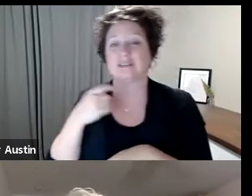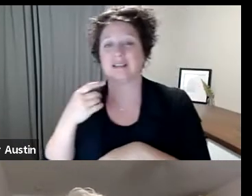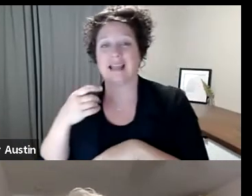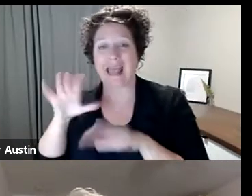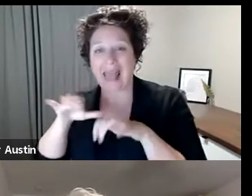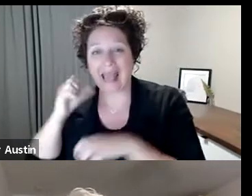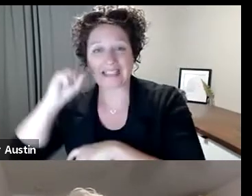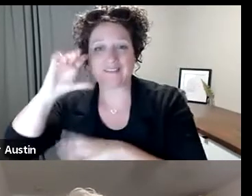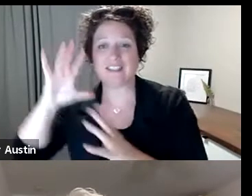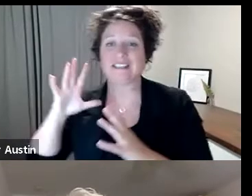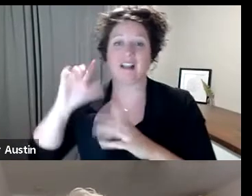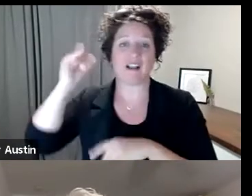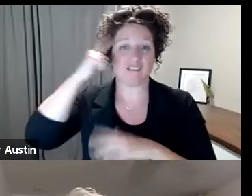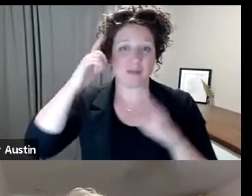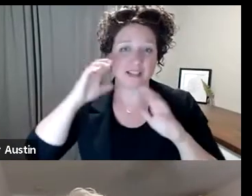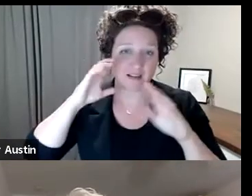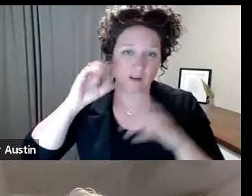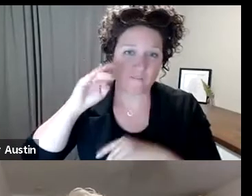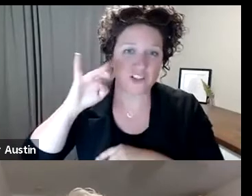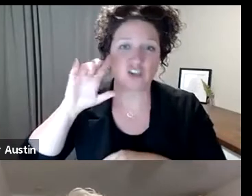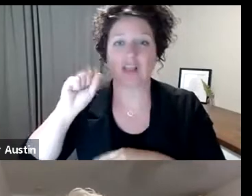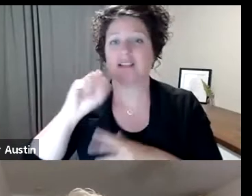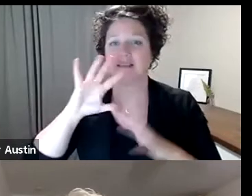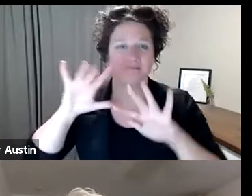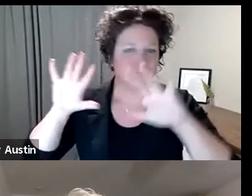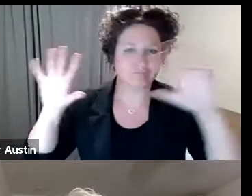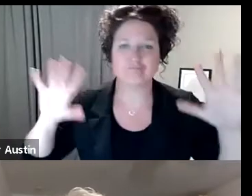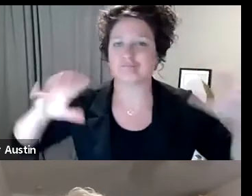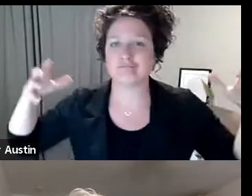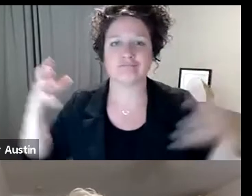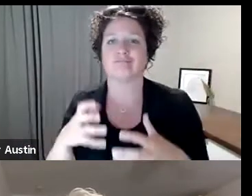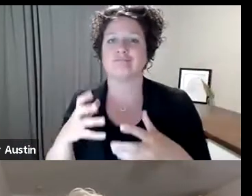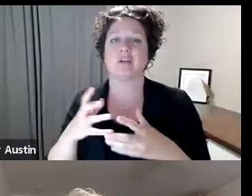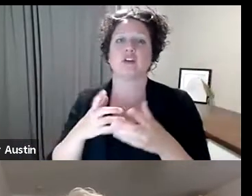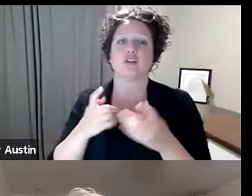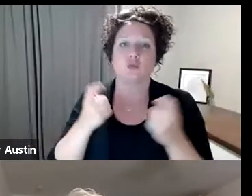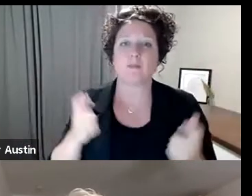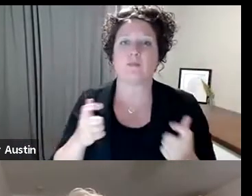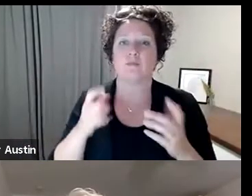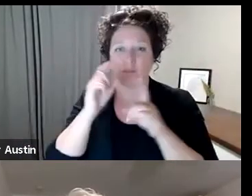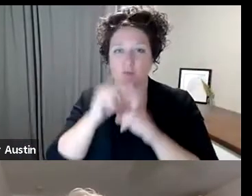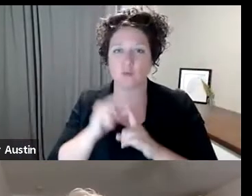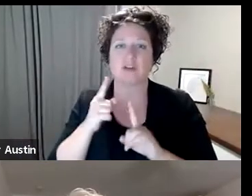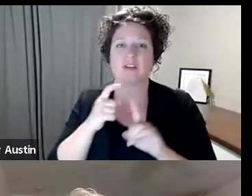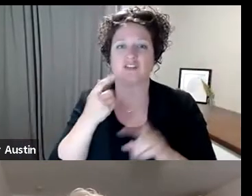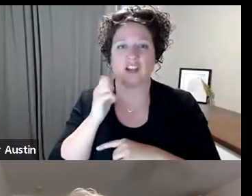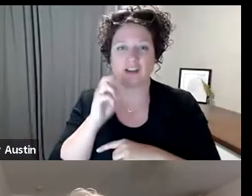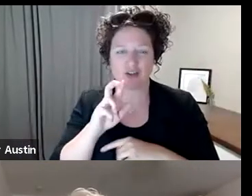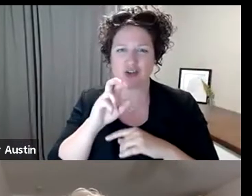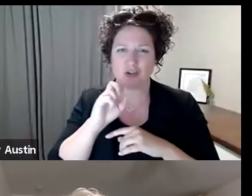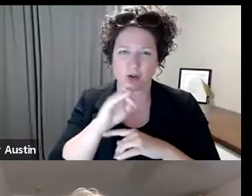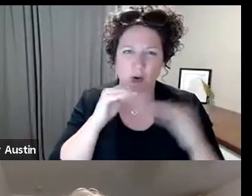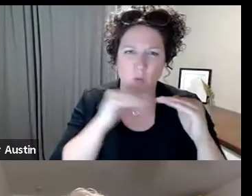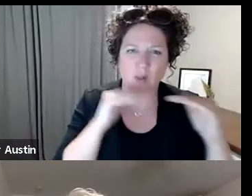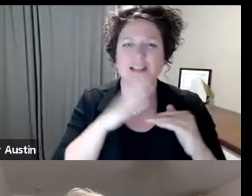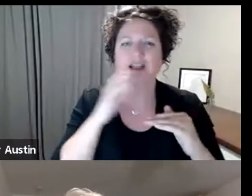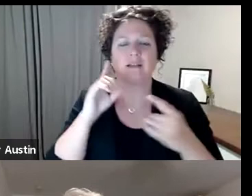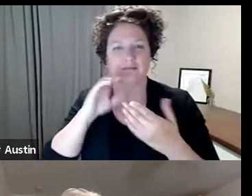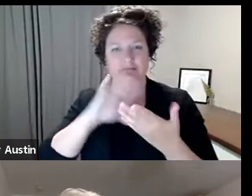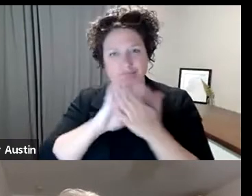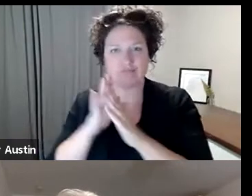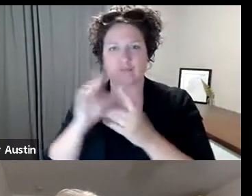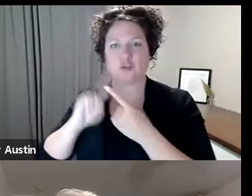officials, and business leaders to work together to move from words about gender equality to concrete actions that make a real